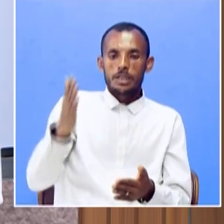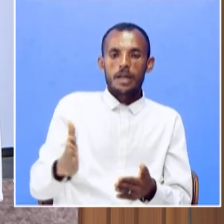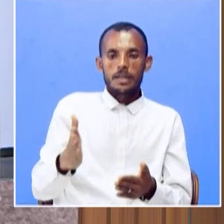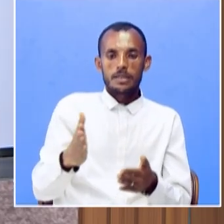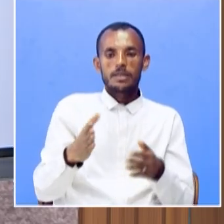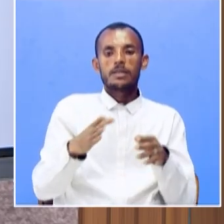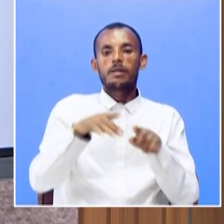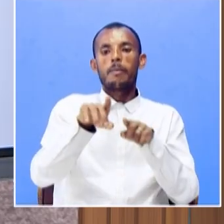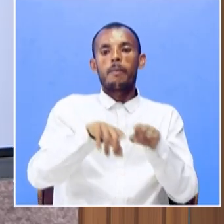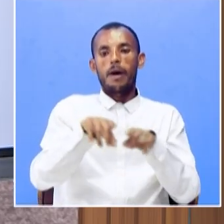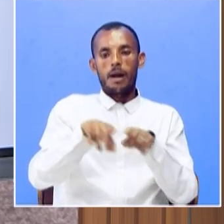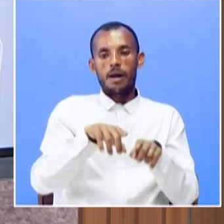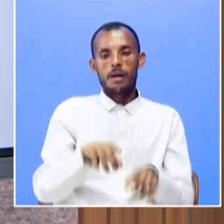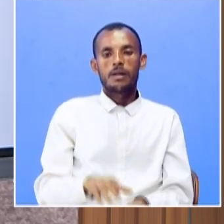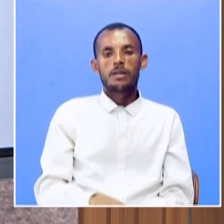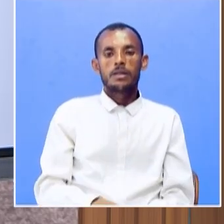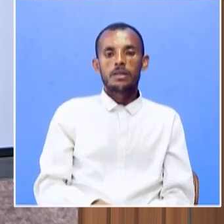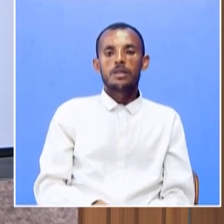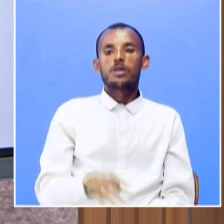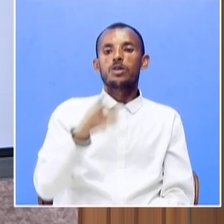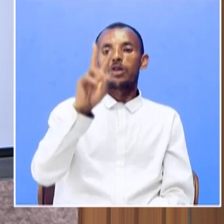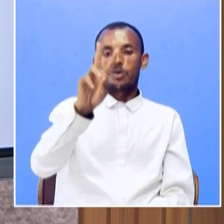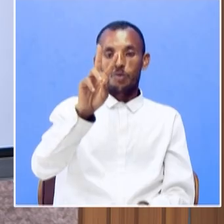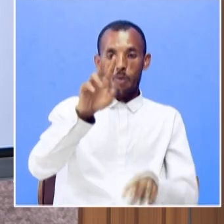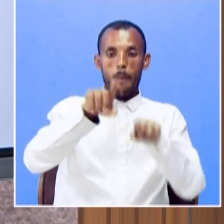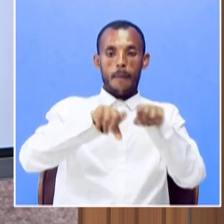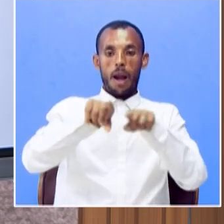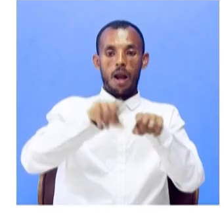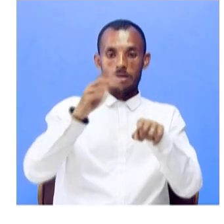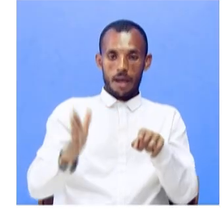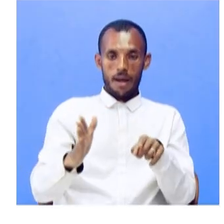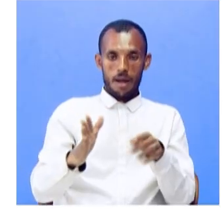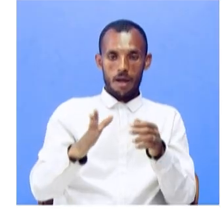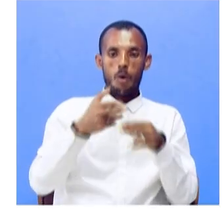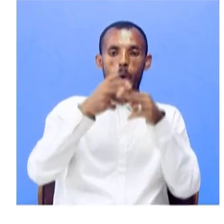of this trapezium are called bases. The parallel sides